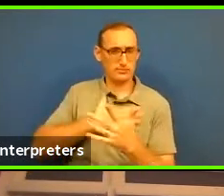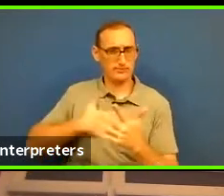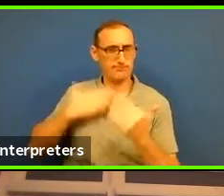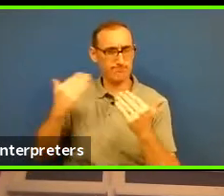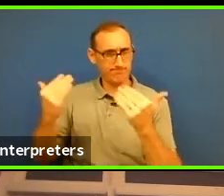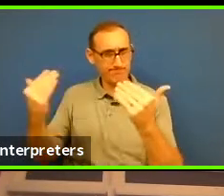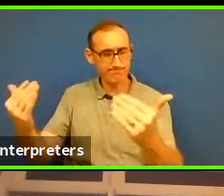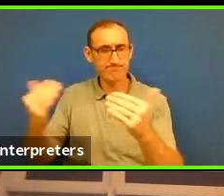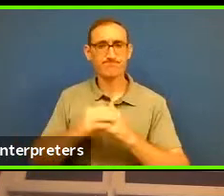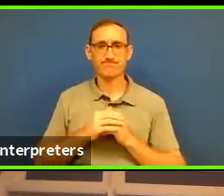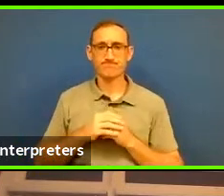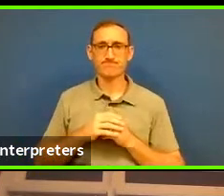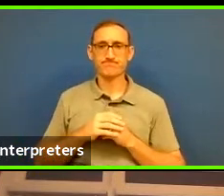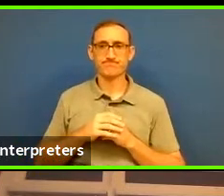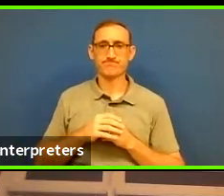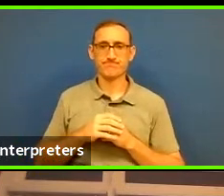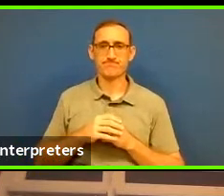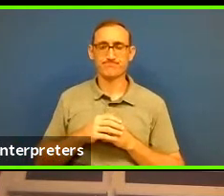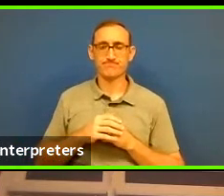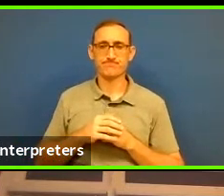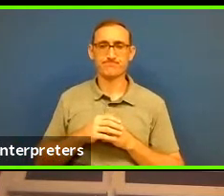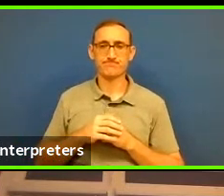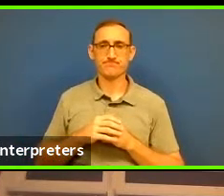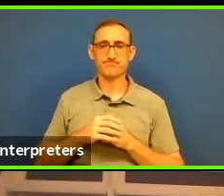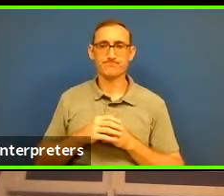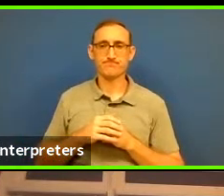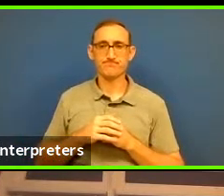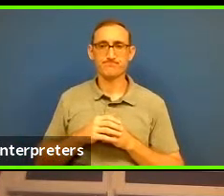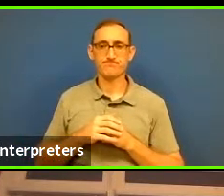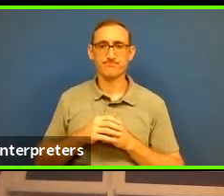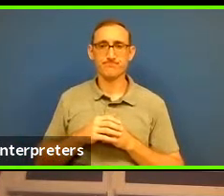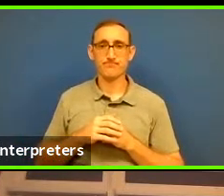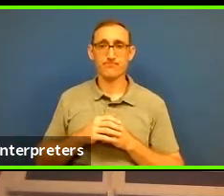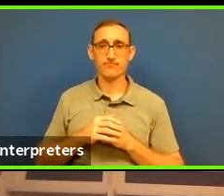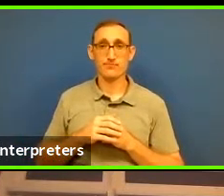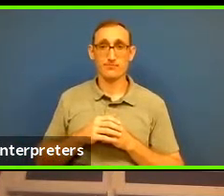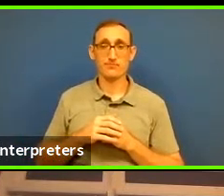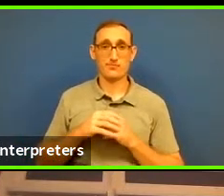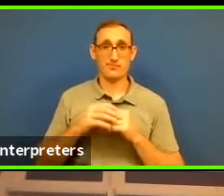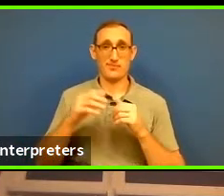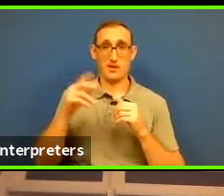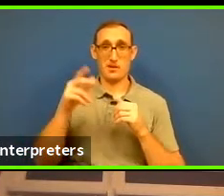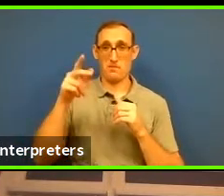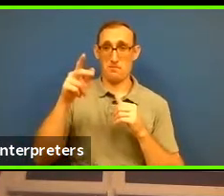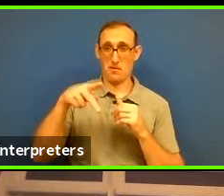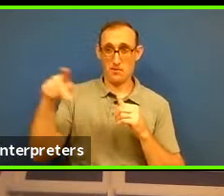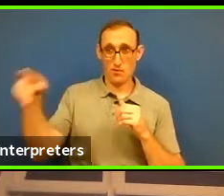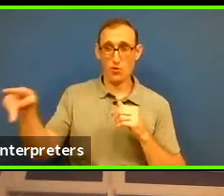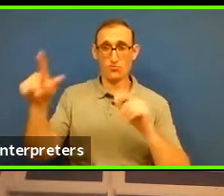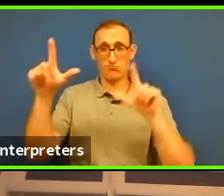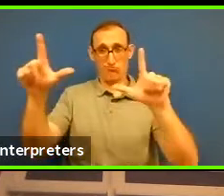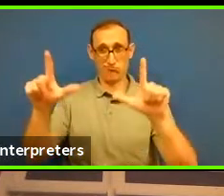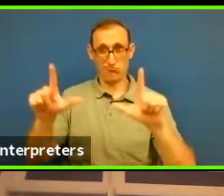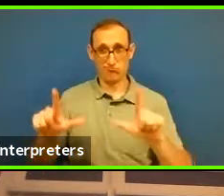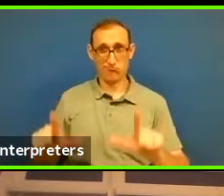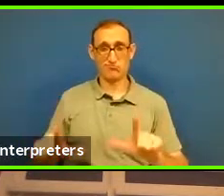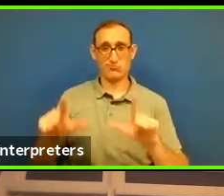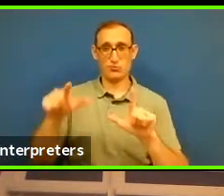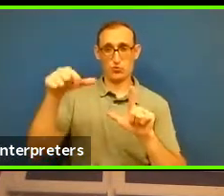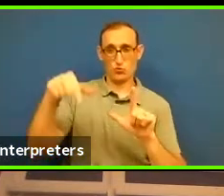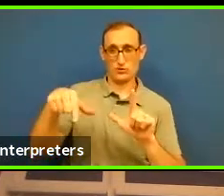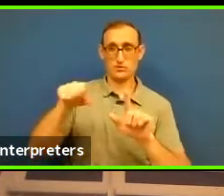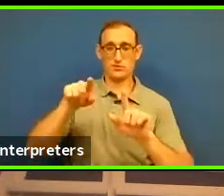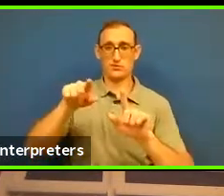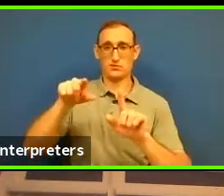to go through, but it's very helpful information. The PowerPoints that are there, the Q&A that will be posted